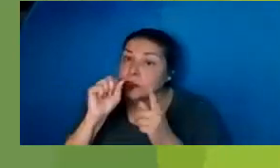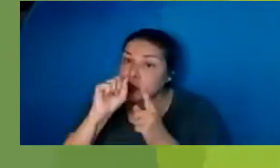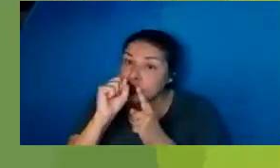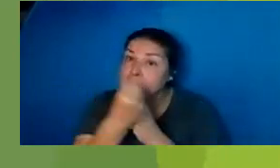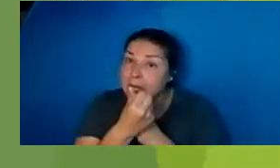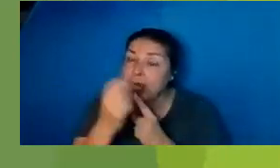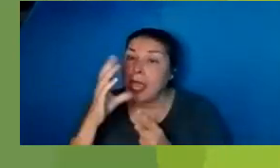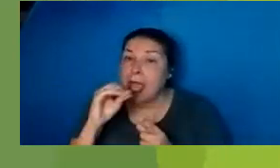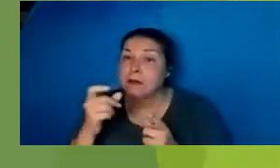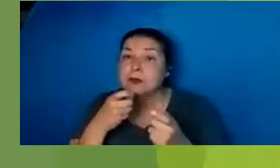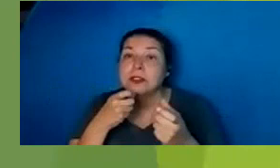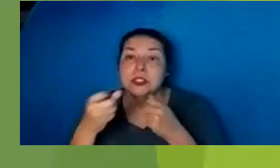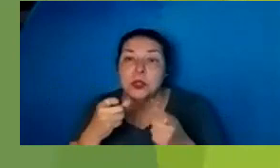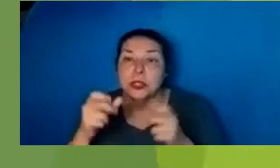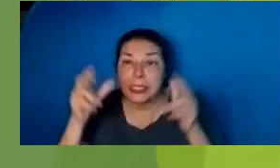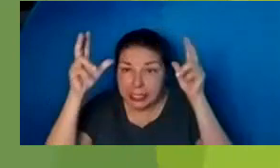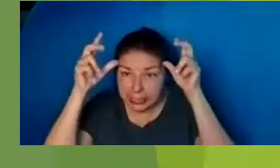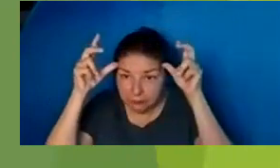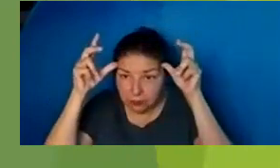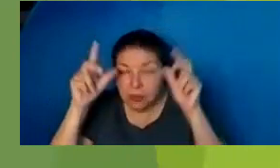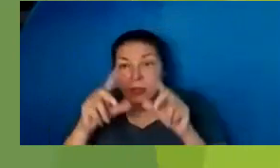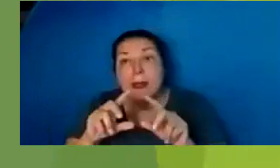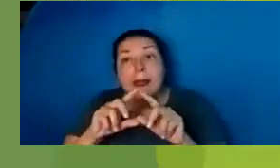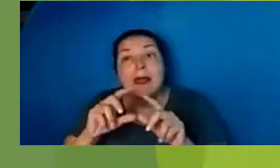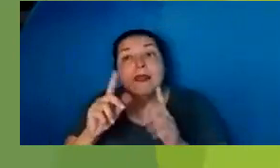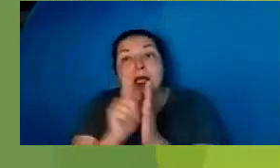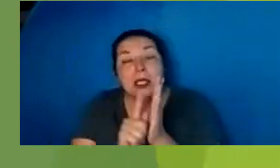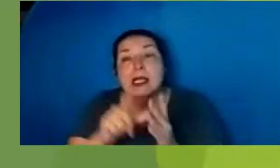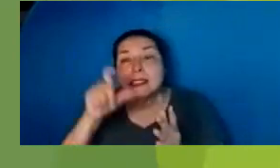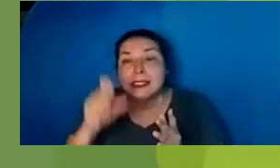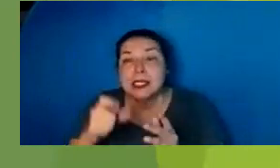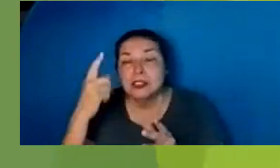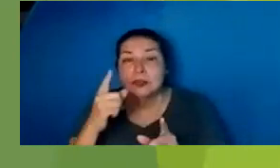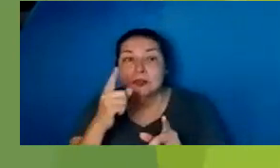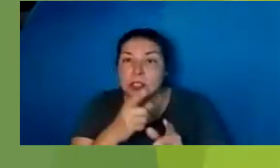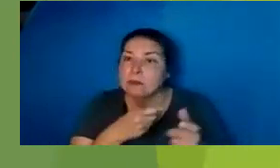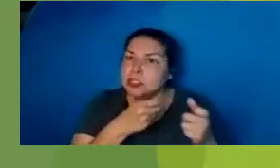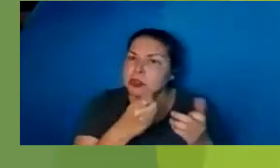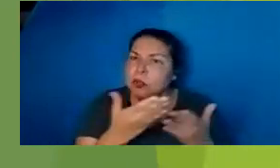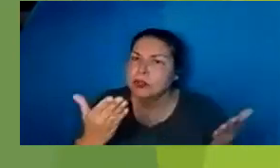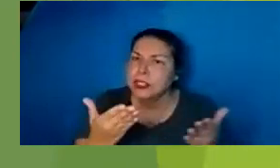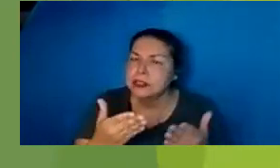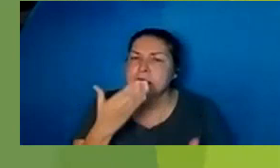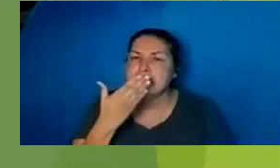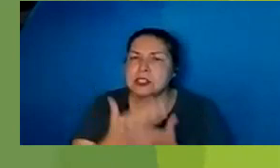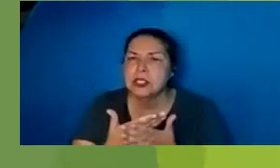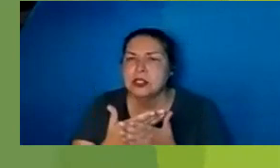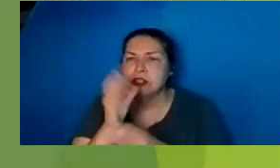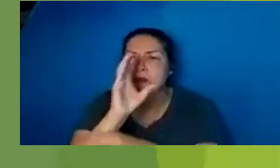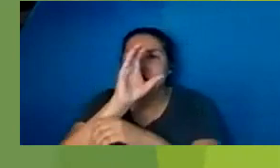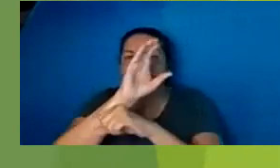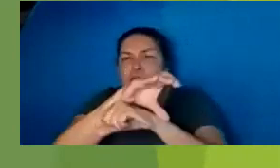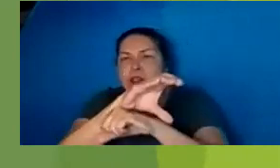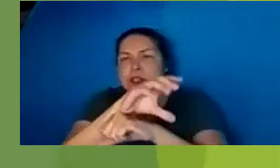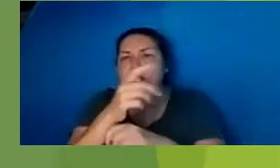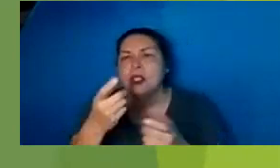restraining evil. The law is necessary for keeping law and order. It's good for forcing us to do more